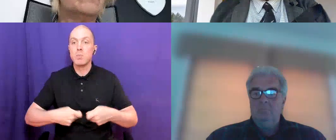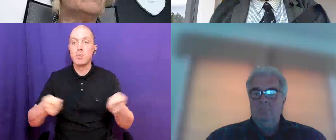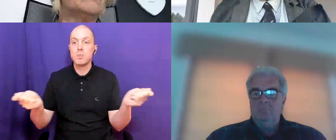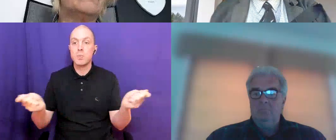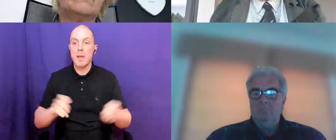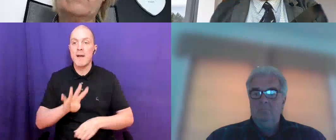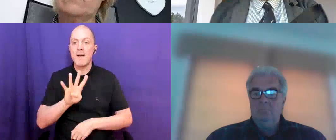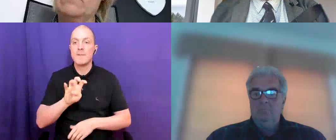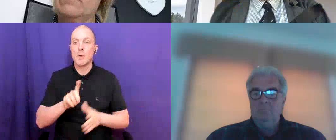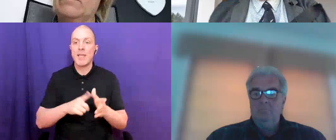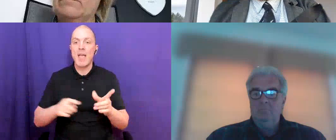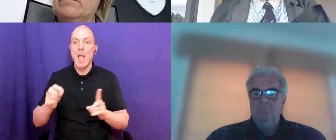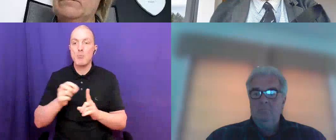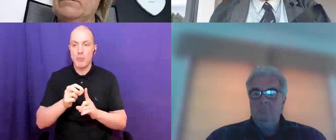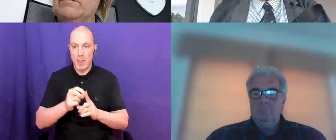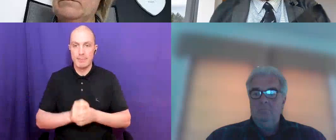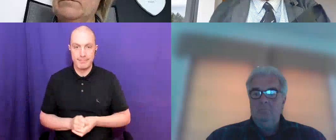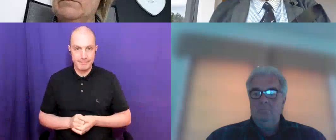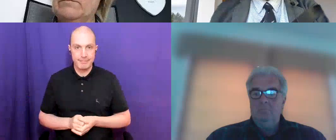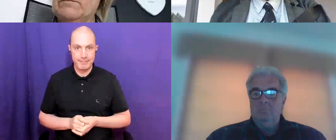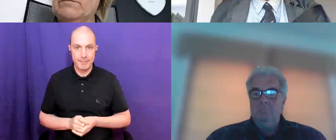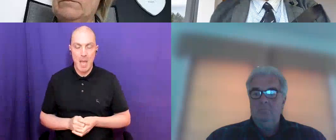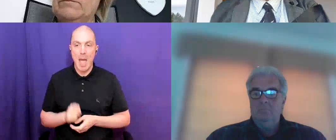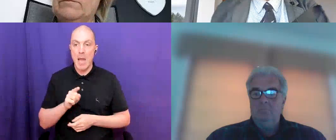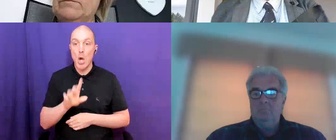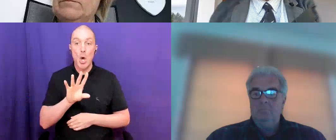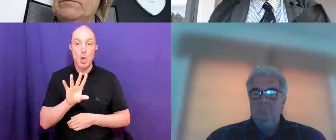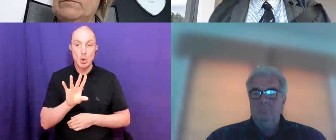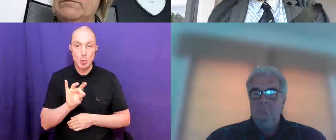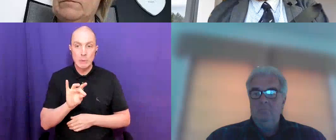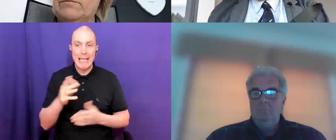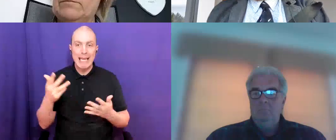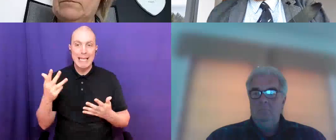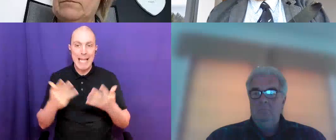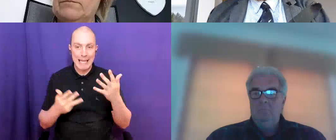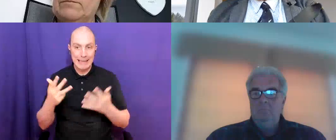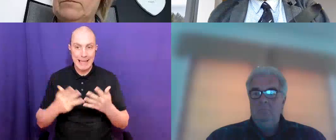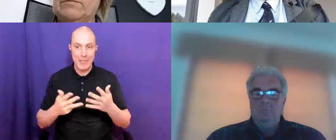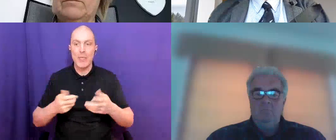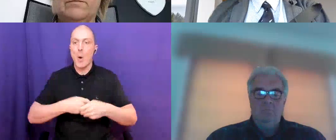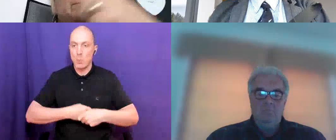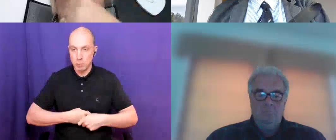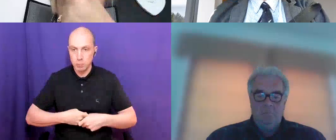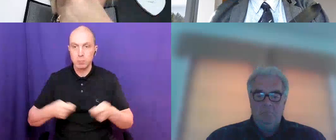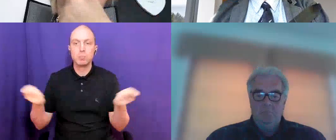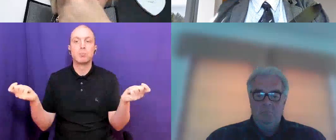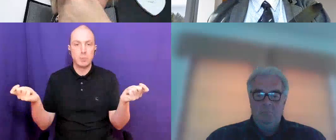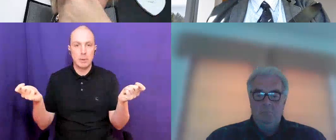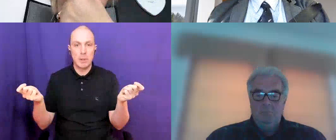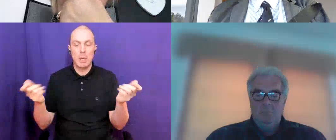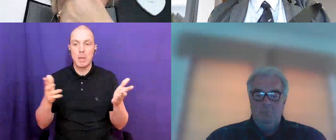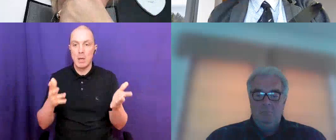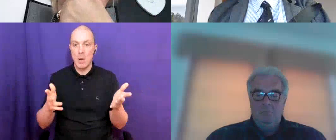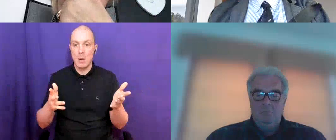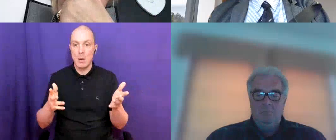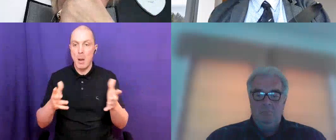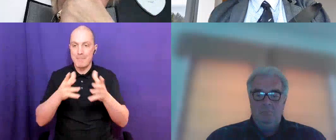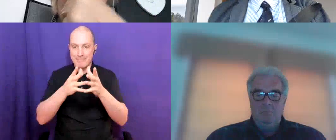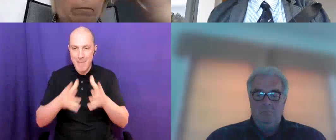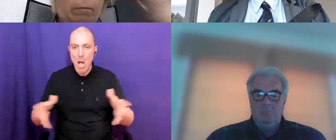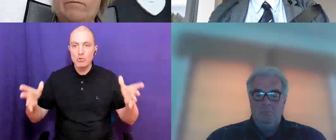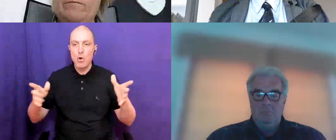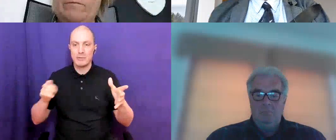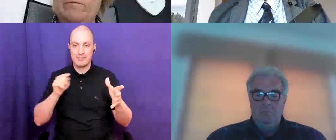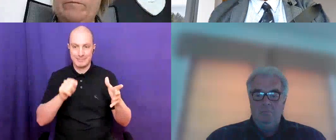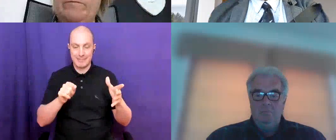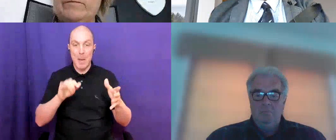April 2022, and Tuesday, the 19th of April 2022, for the majority of postal voters. And a